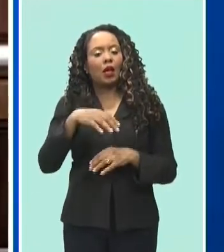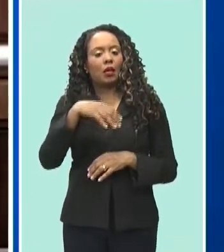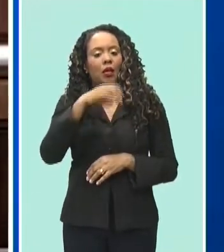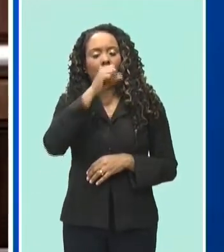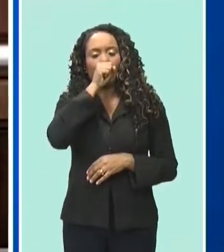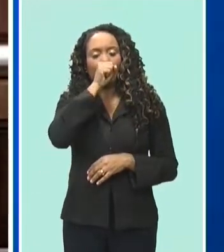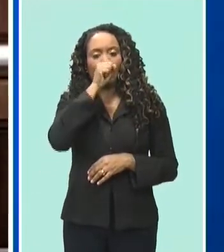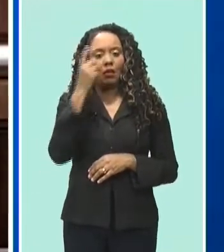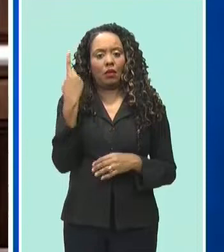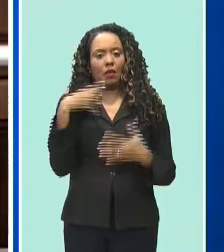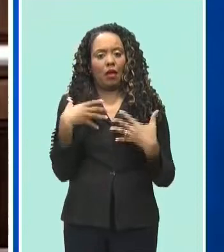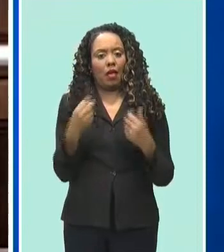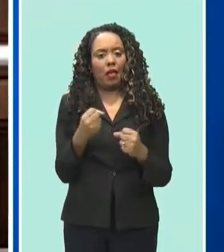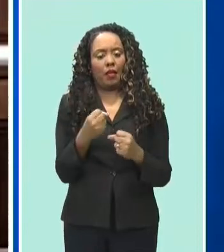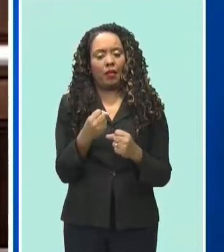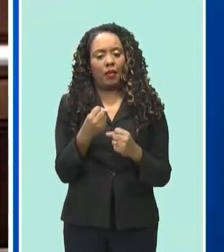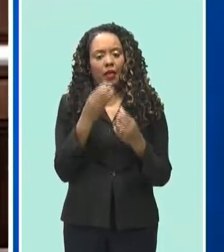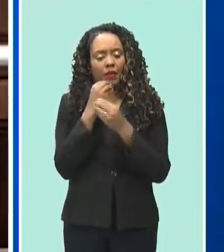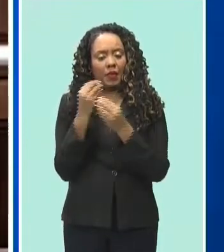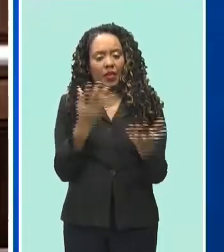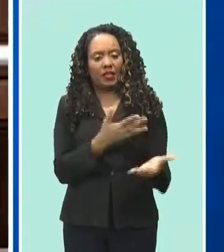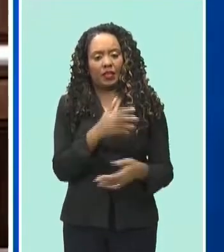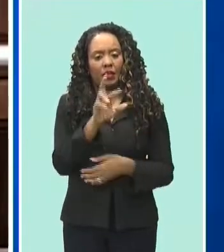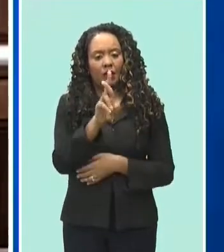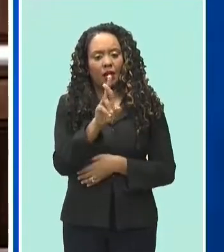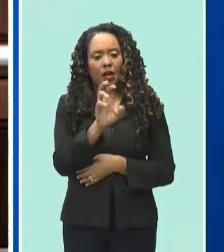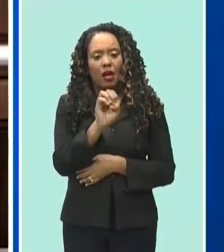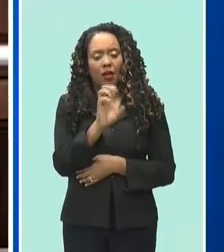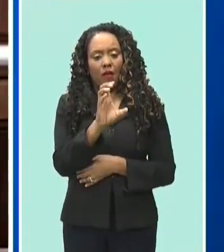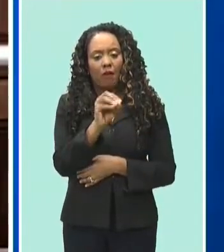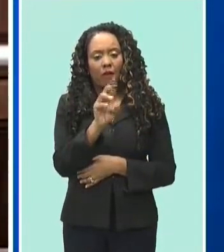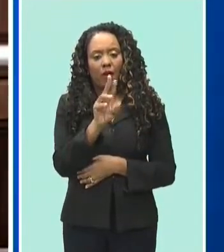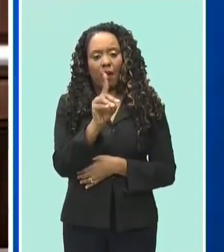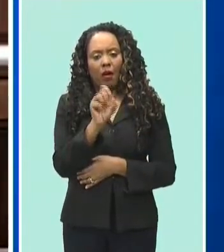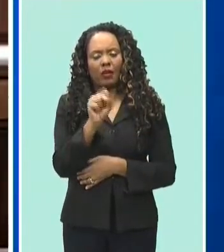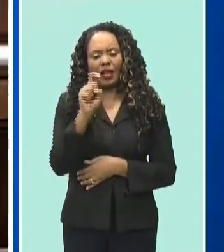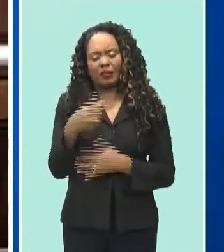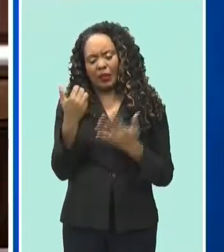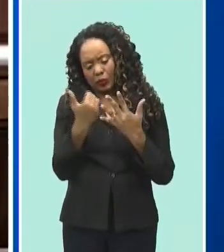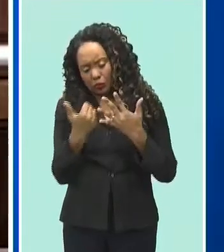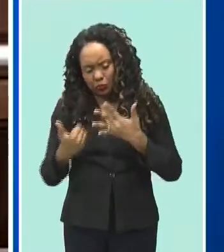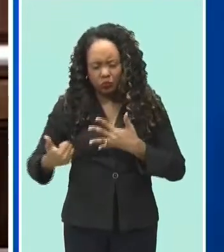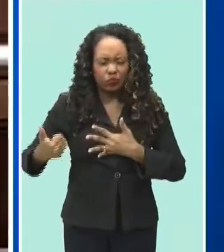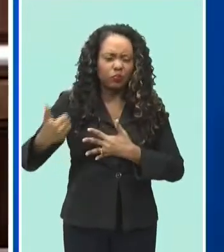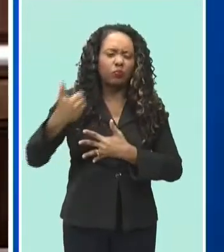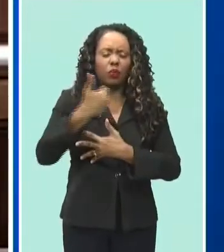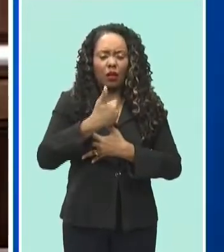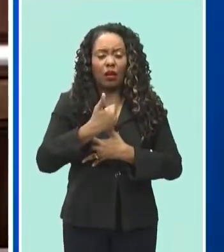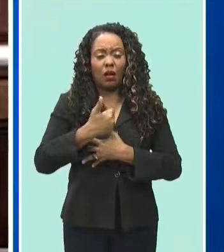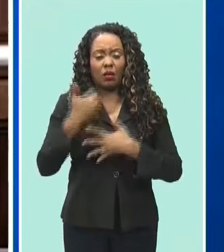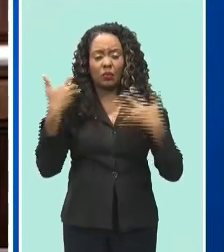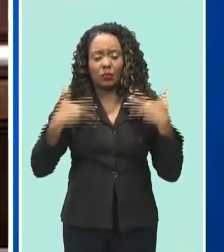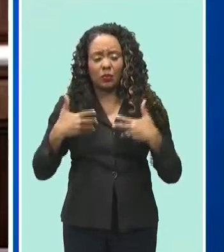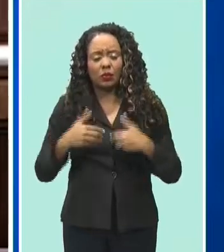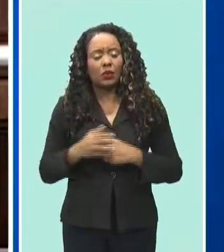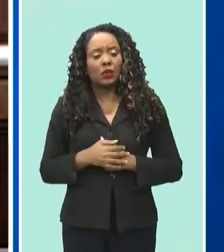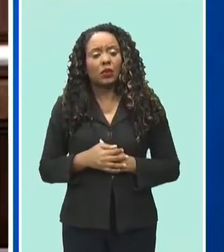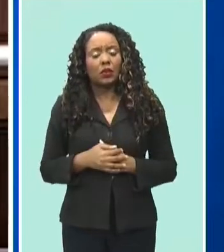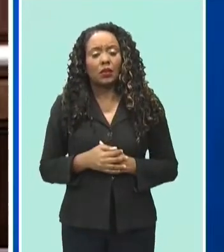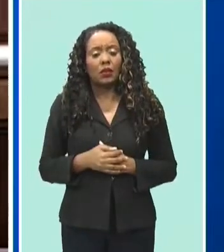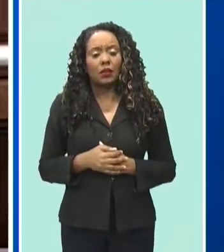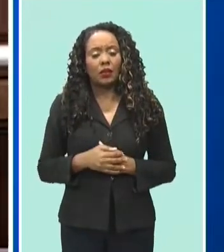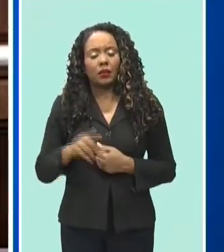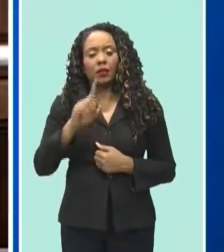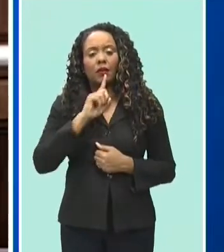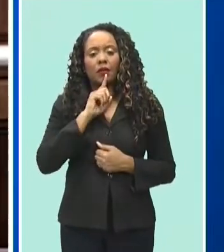be placed at the top of the priority list when we're dealing with information, with data. And